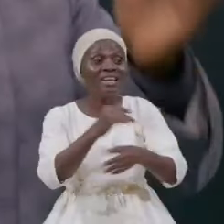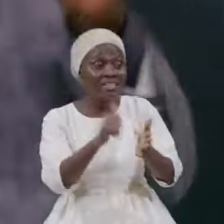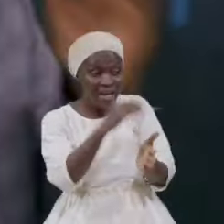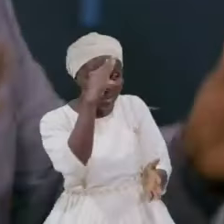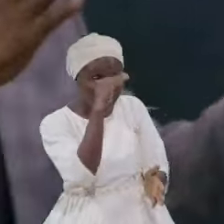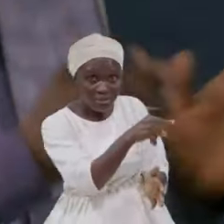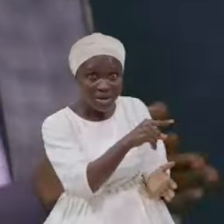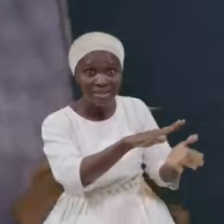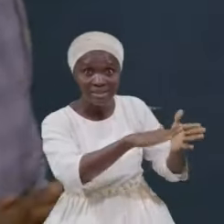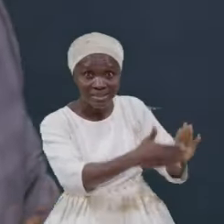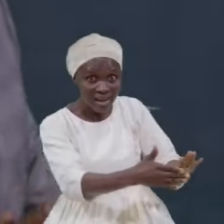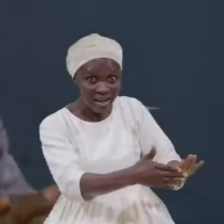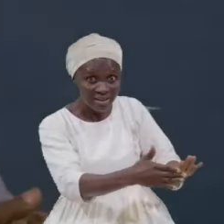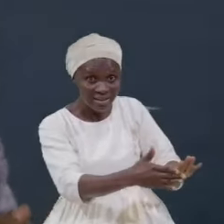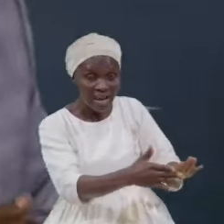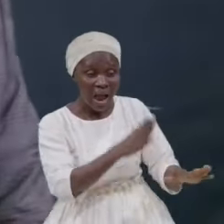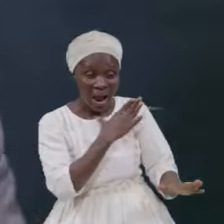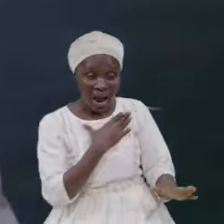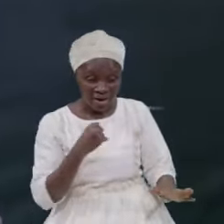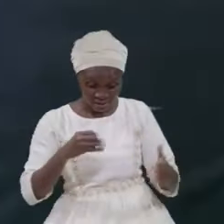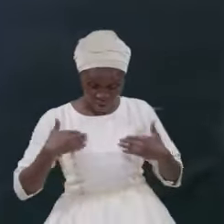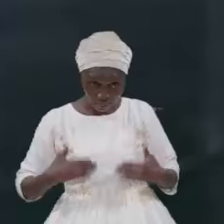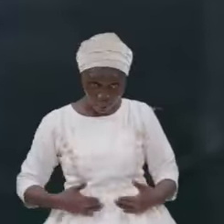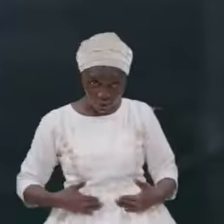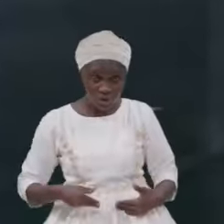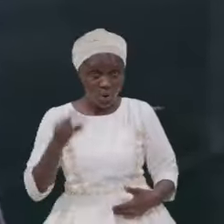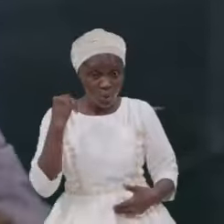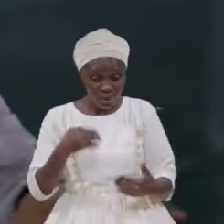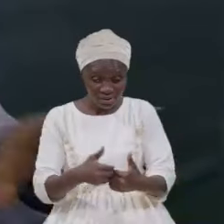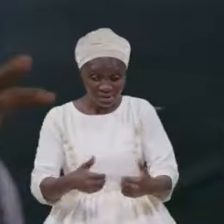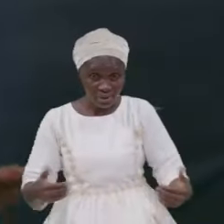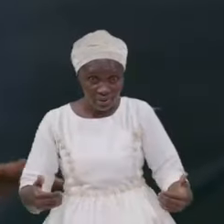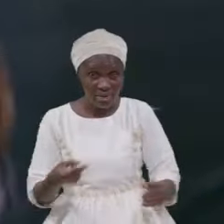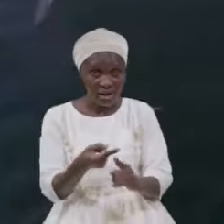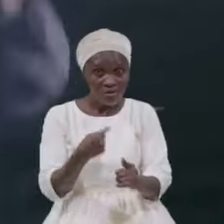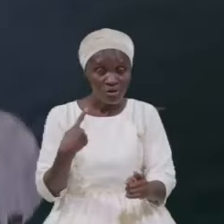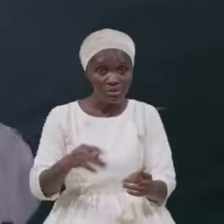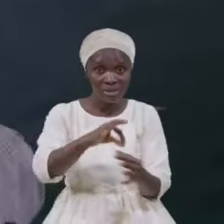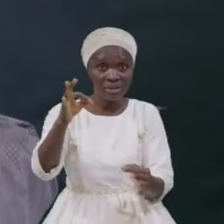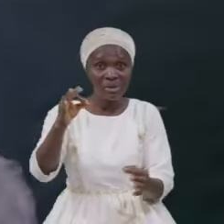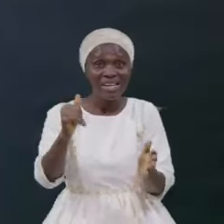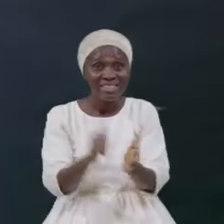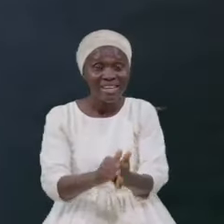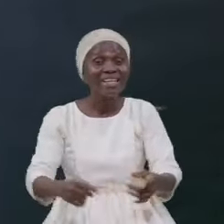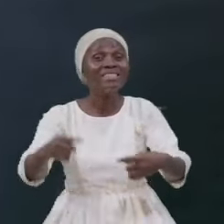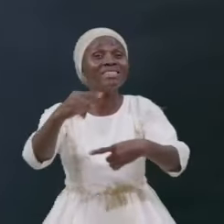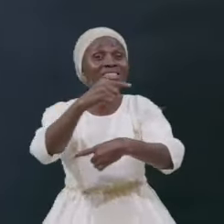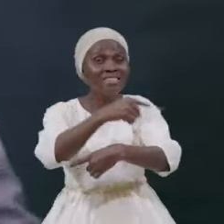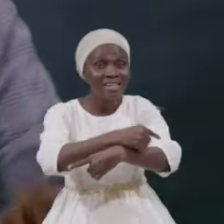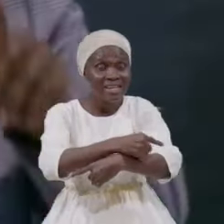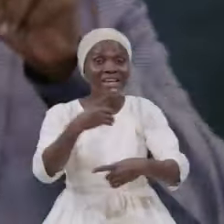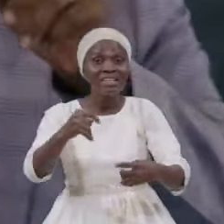was separated from the spirit, that day the spirit returned unto